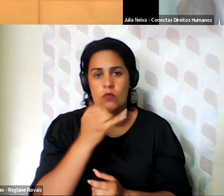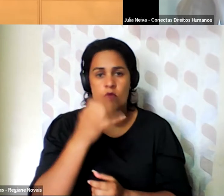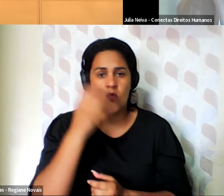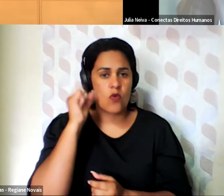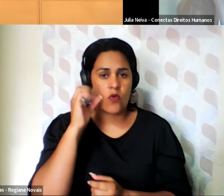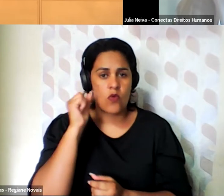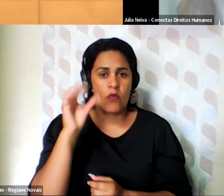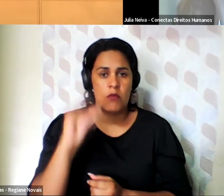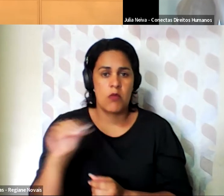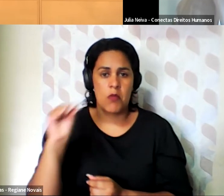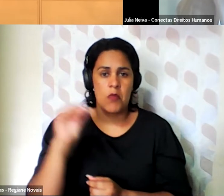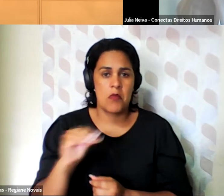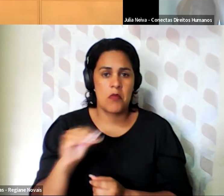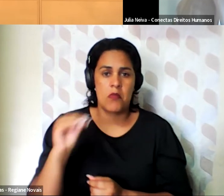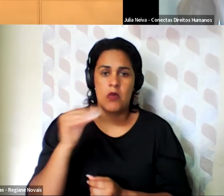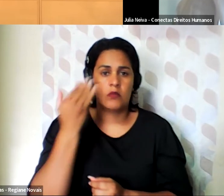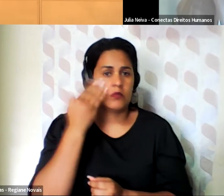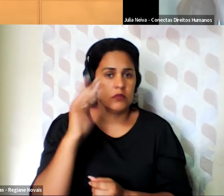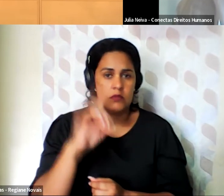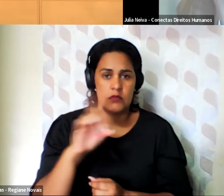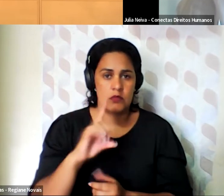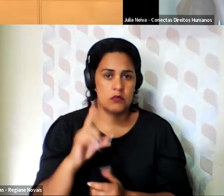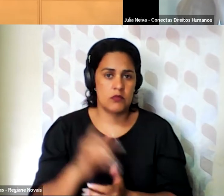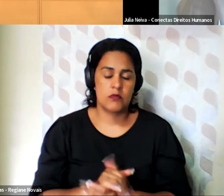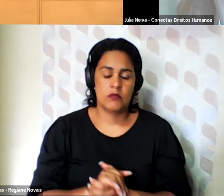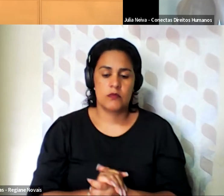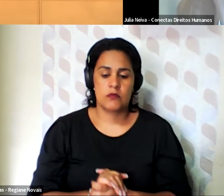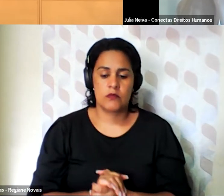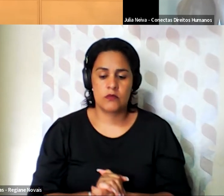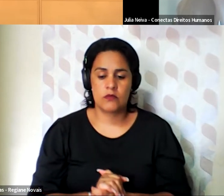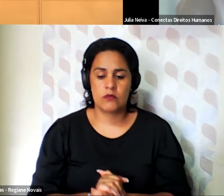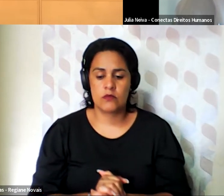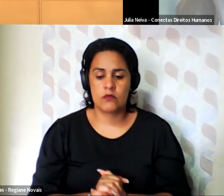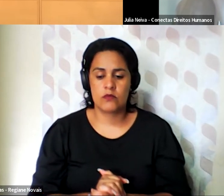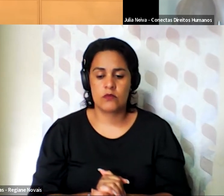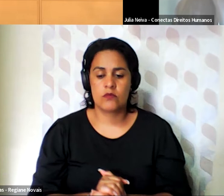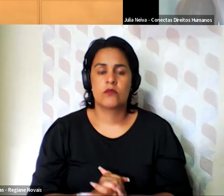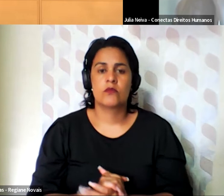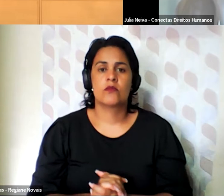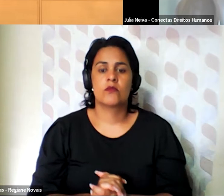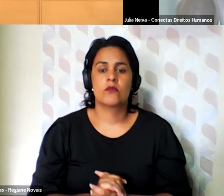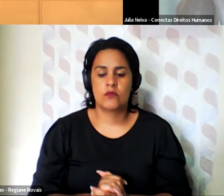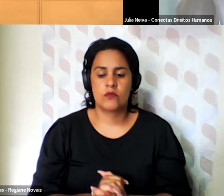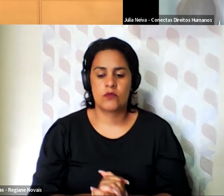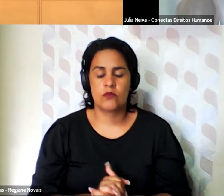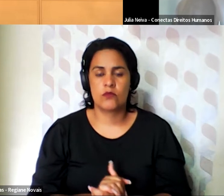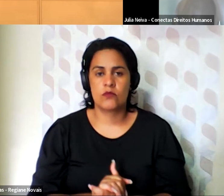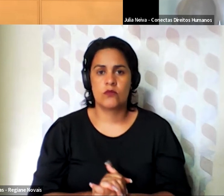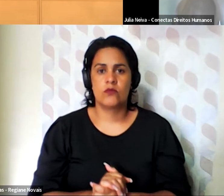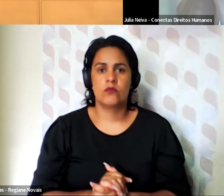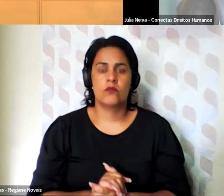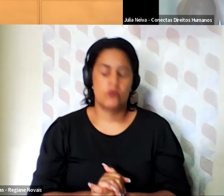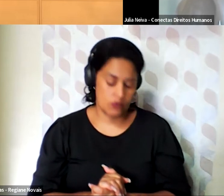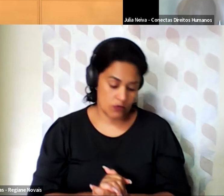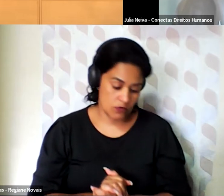And like that in other areas. So that was my point when I was saying, if you think that Brazilian policies are